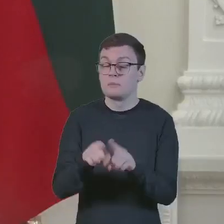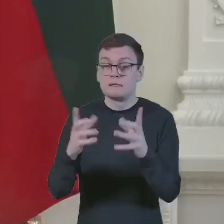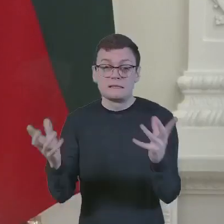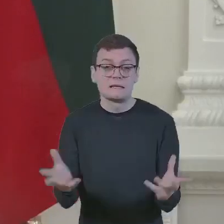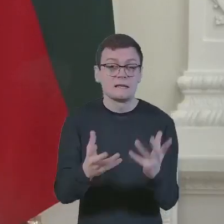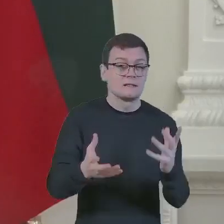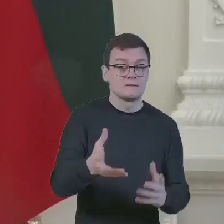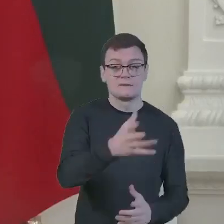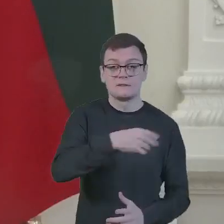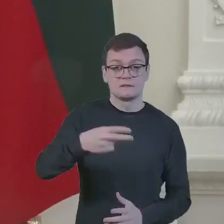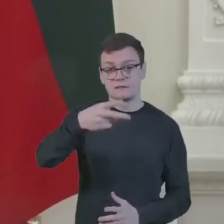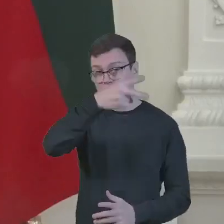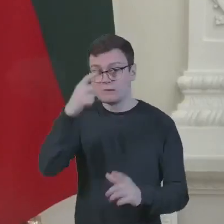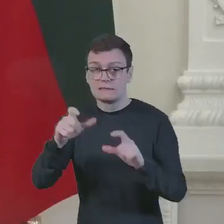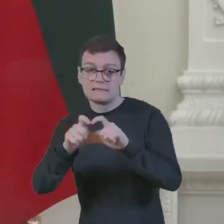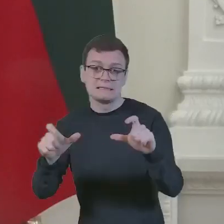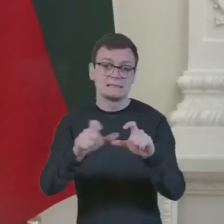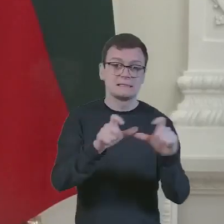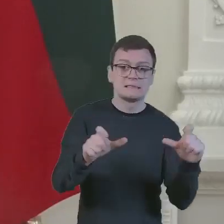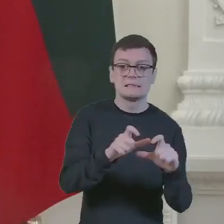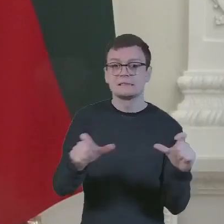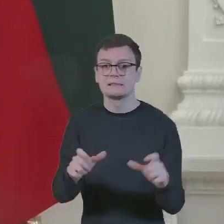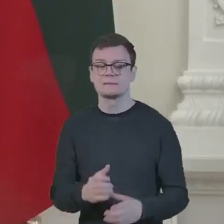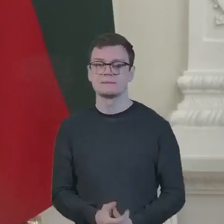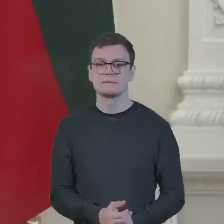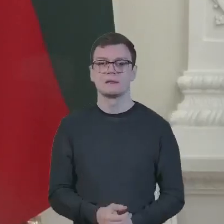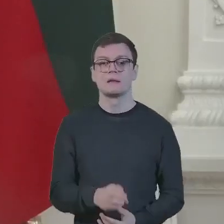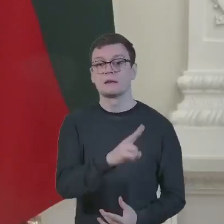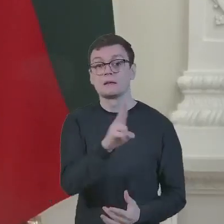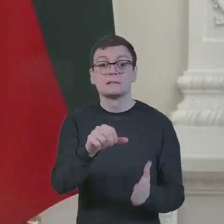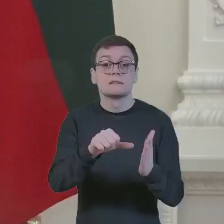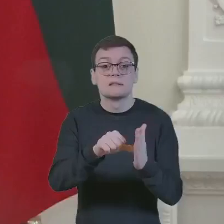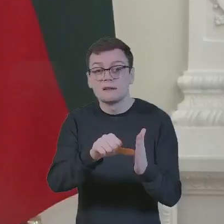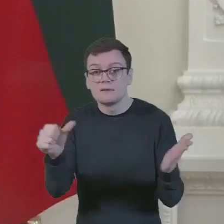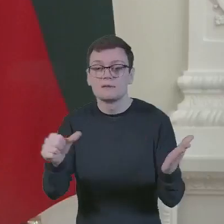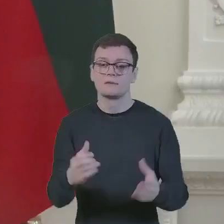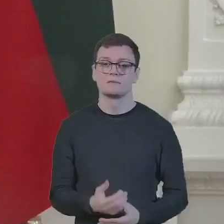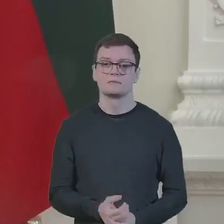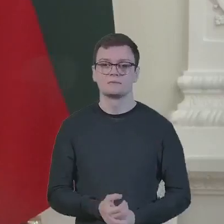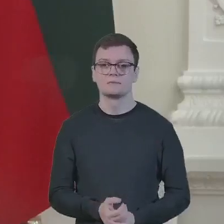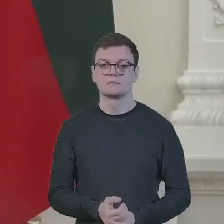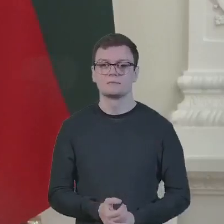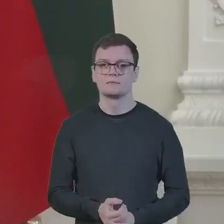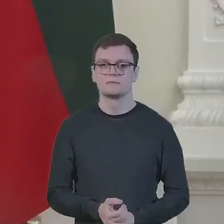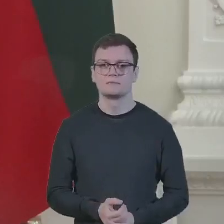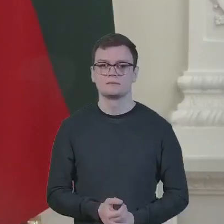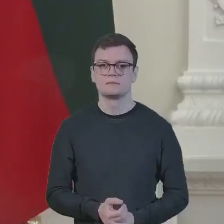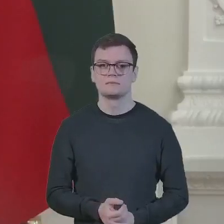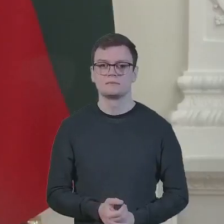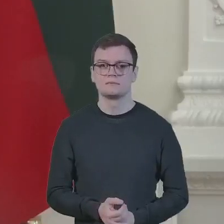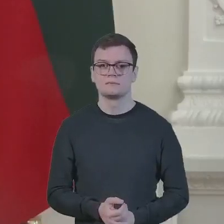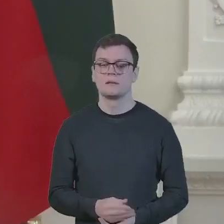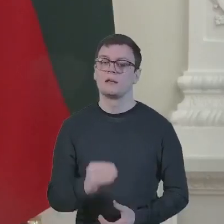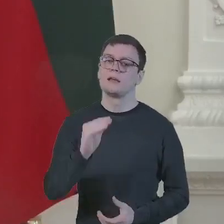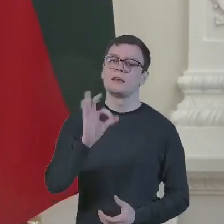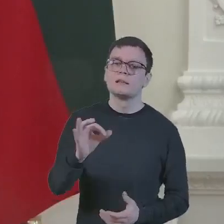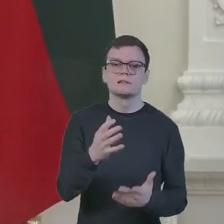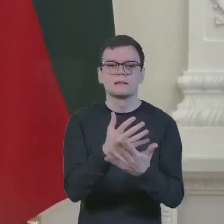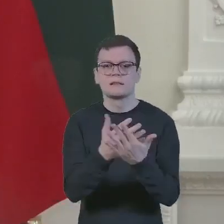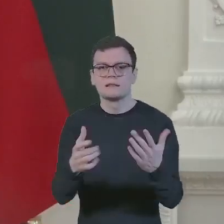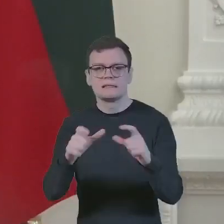seriously for such meetings, and I have encouraged and urged on all Lithuanian institutions who take part